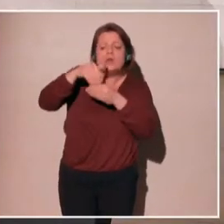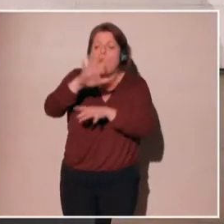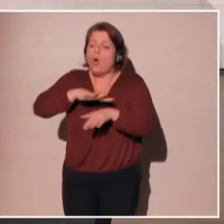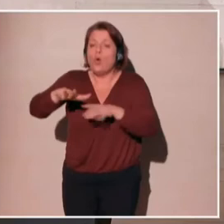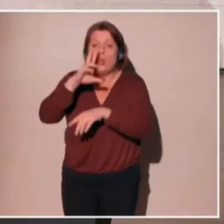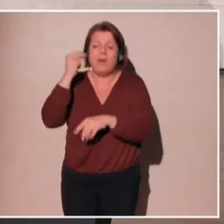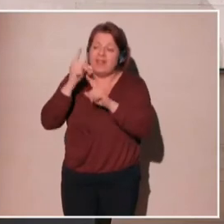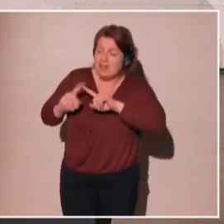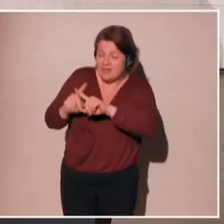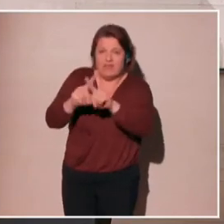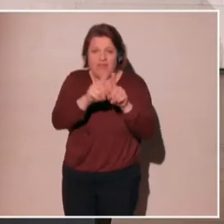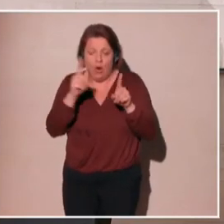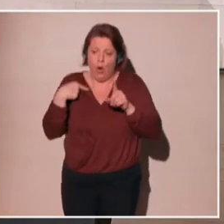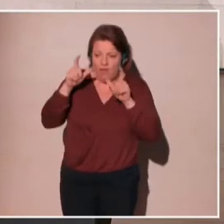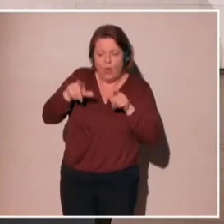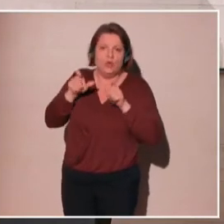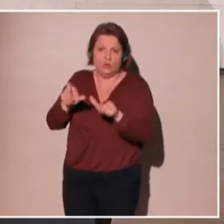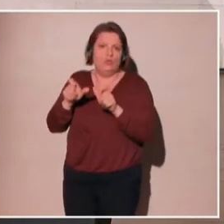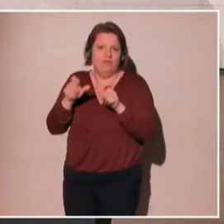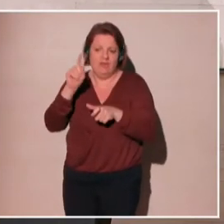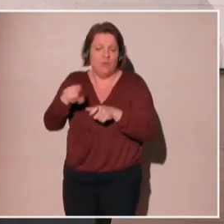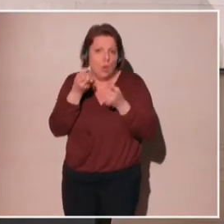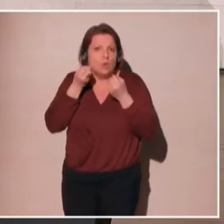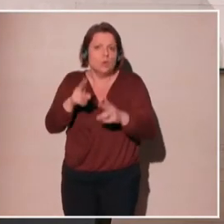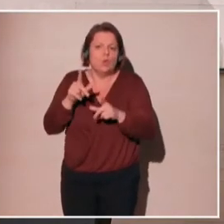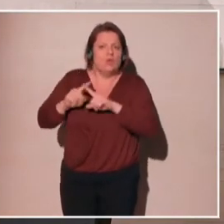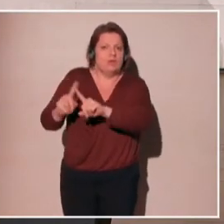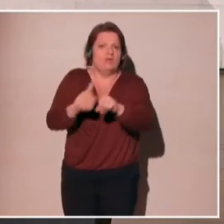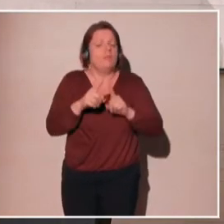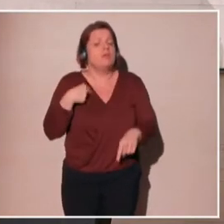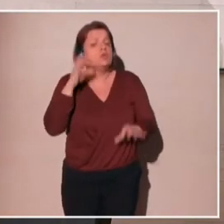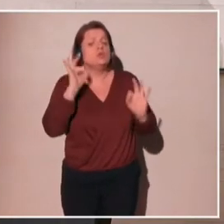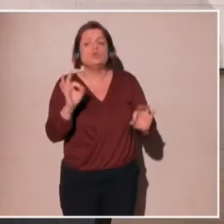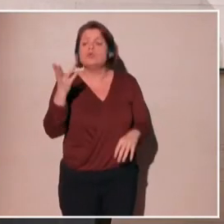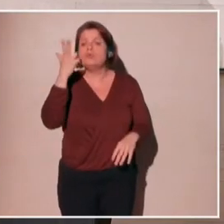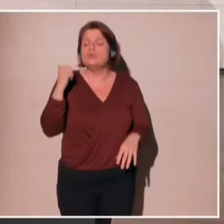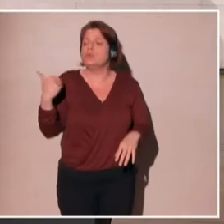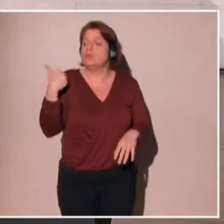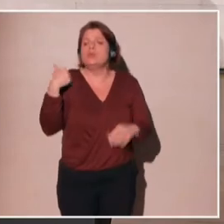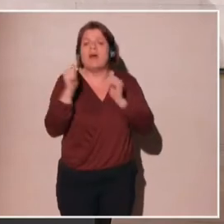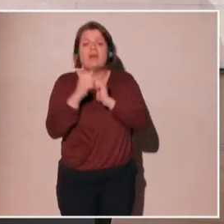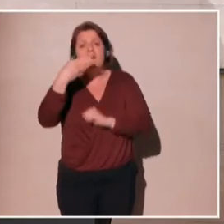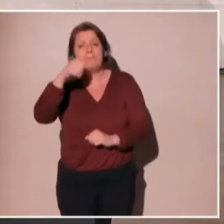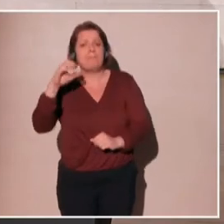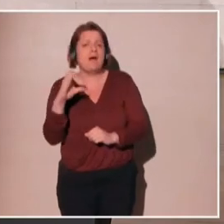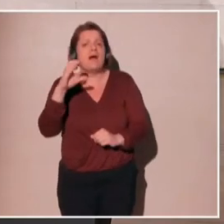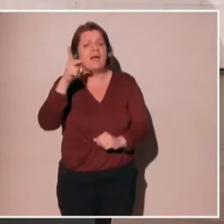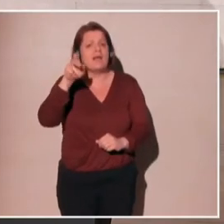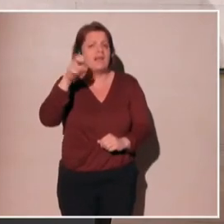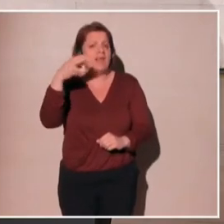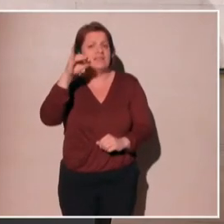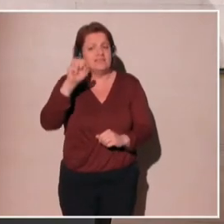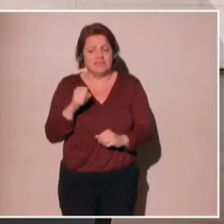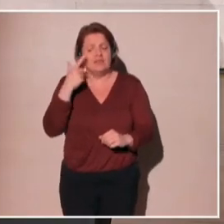here, we've analyzed at McKinsey that there is a direct correlation between diversity and economic performance. So maybe Marie-Paul, you